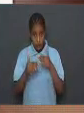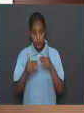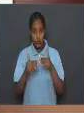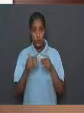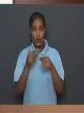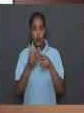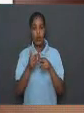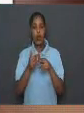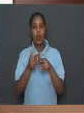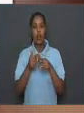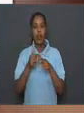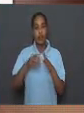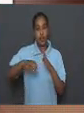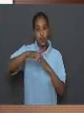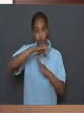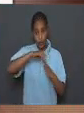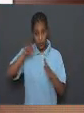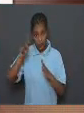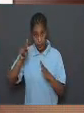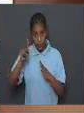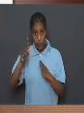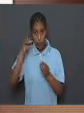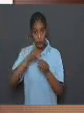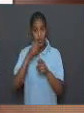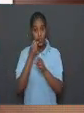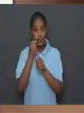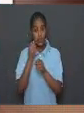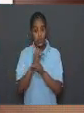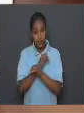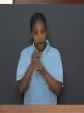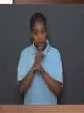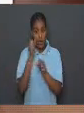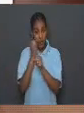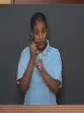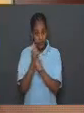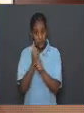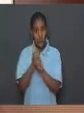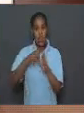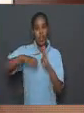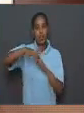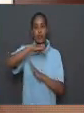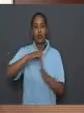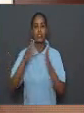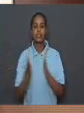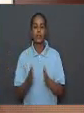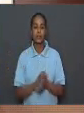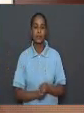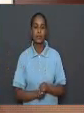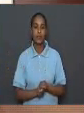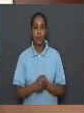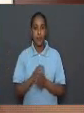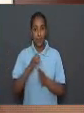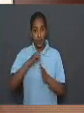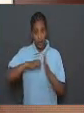A process called electroplating is also an industrial application of electrolysis.